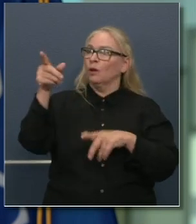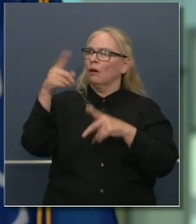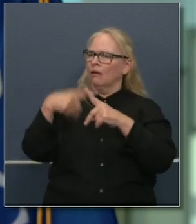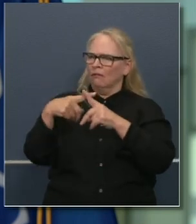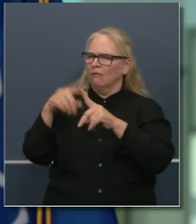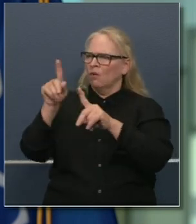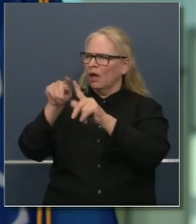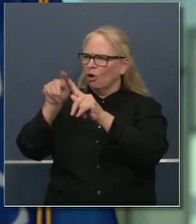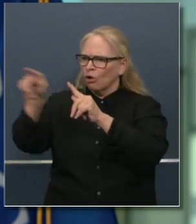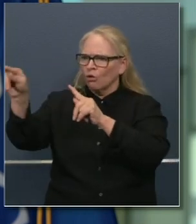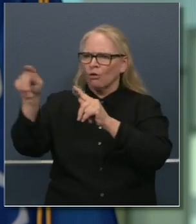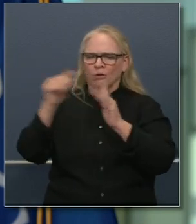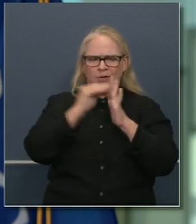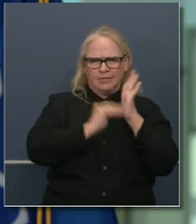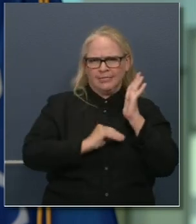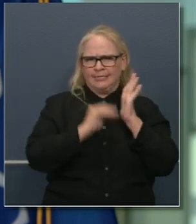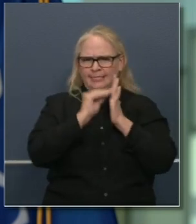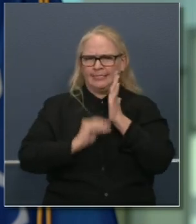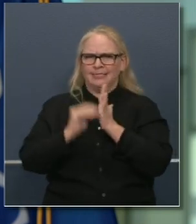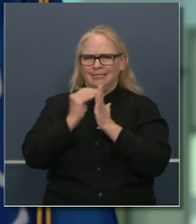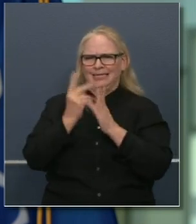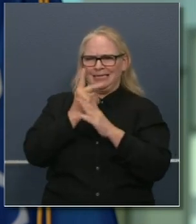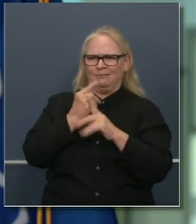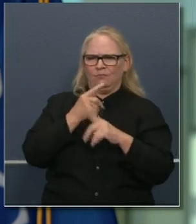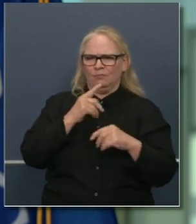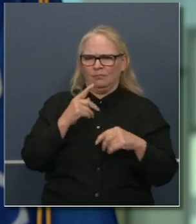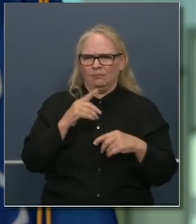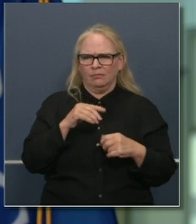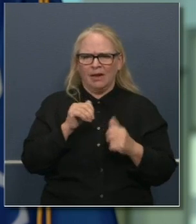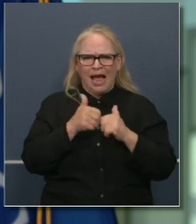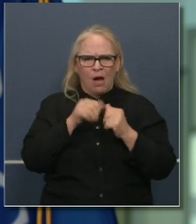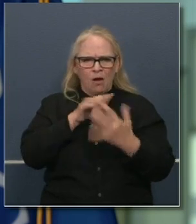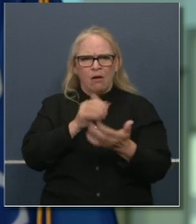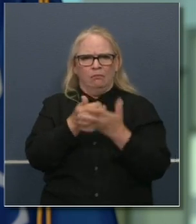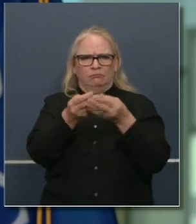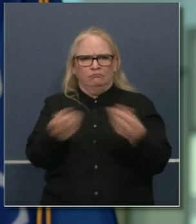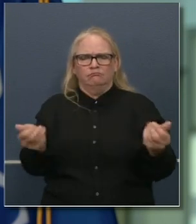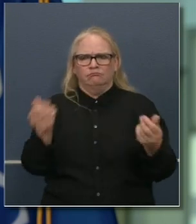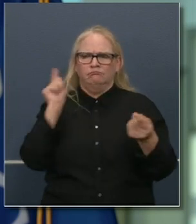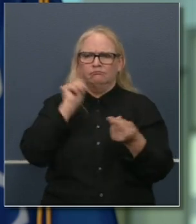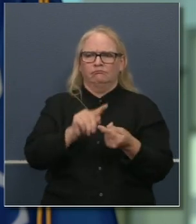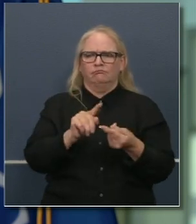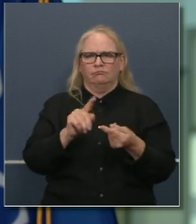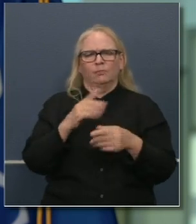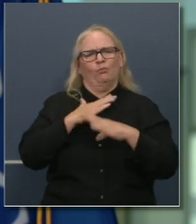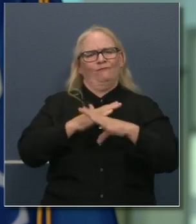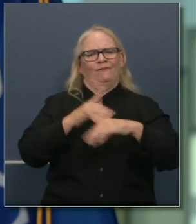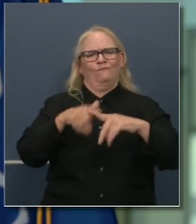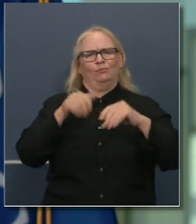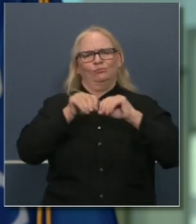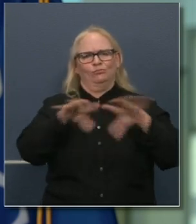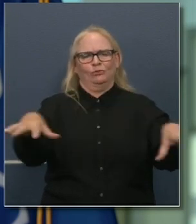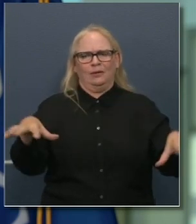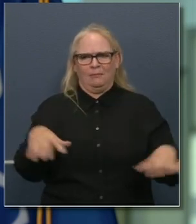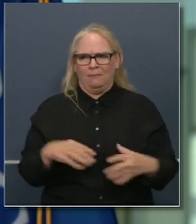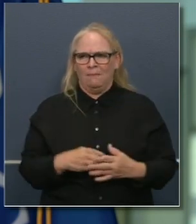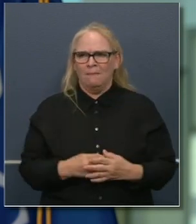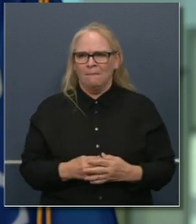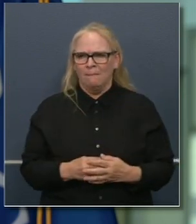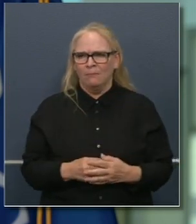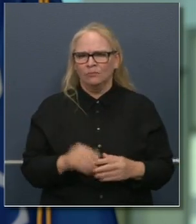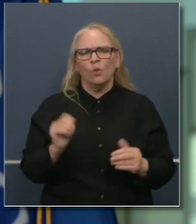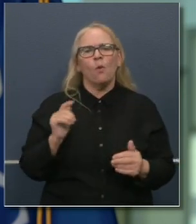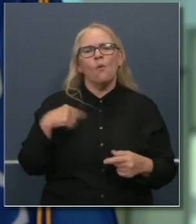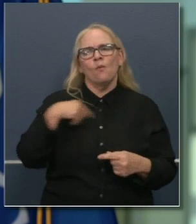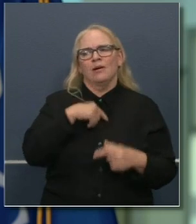foundational in terms of meaningfully addressing, mitigating that spread, and meaningfully opening up the opportunity to